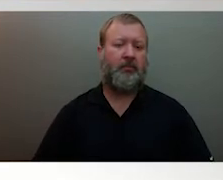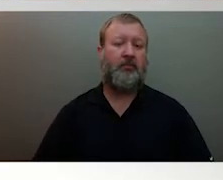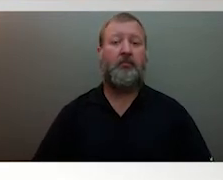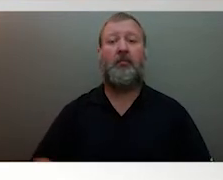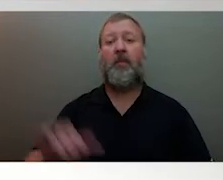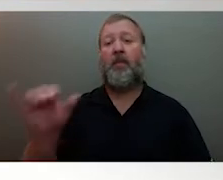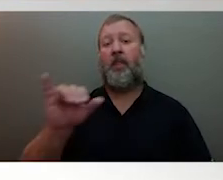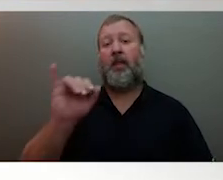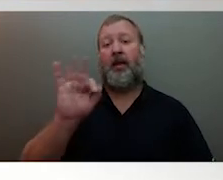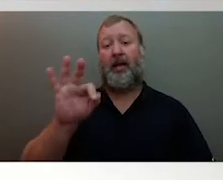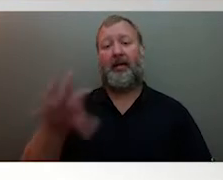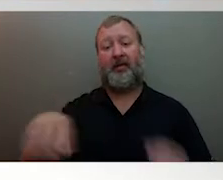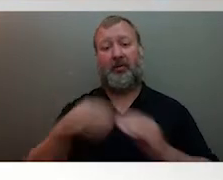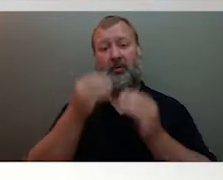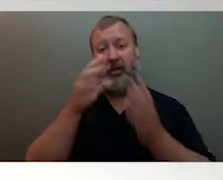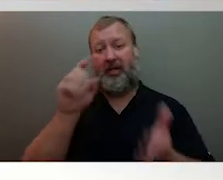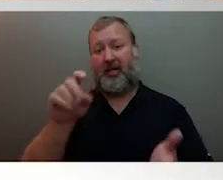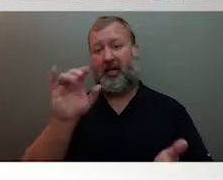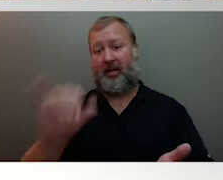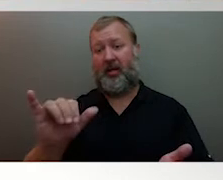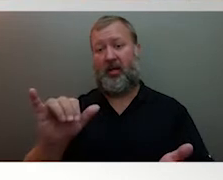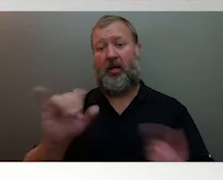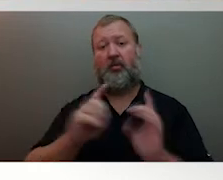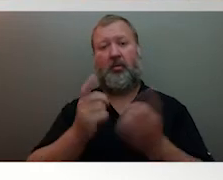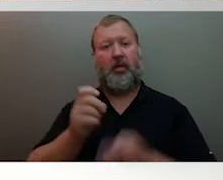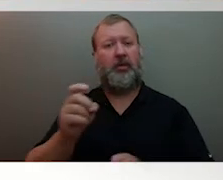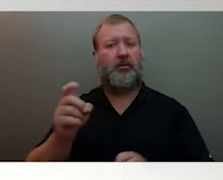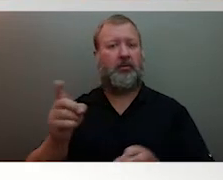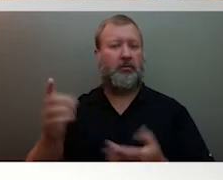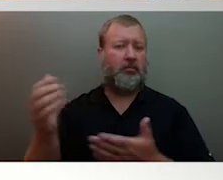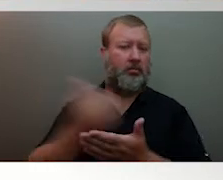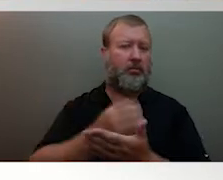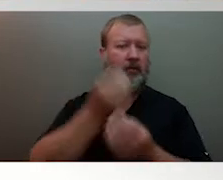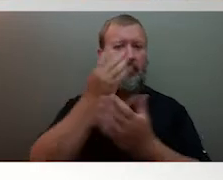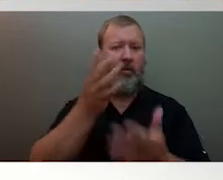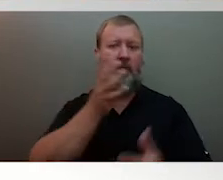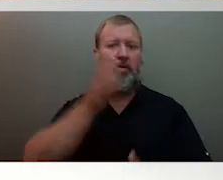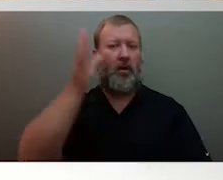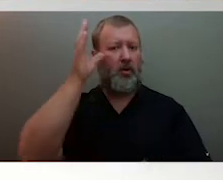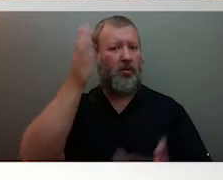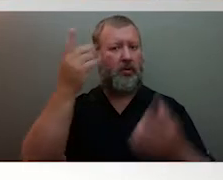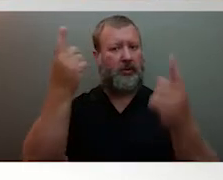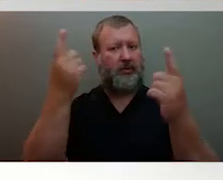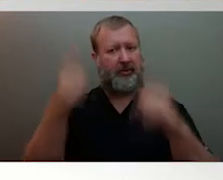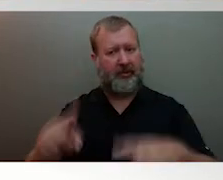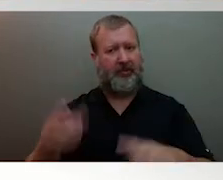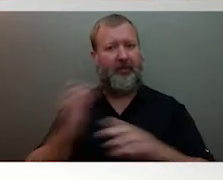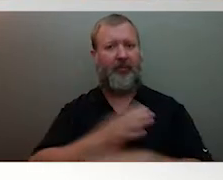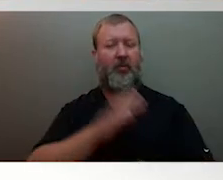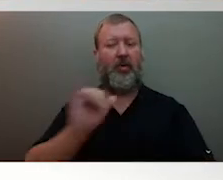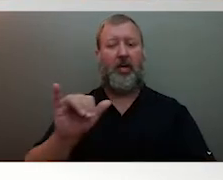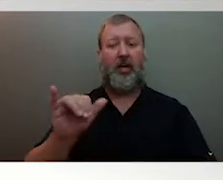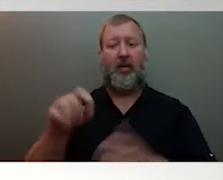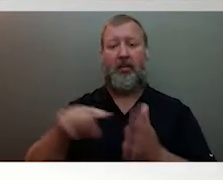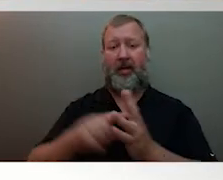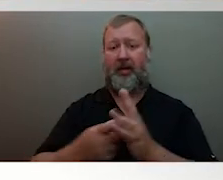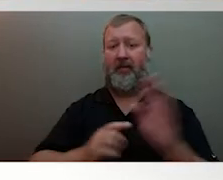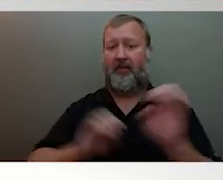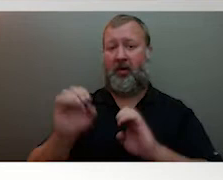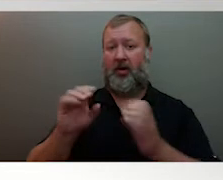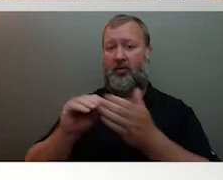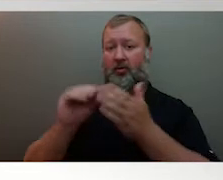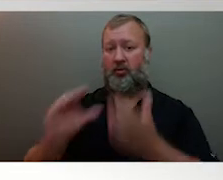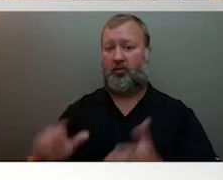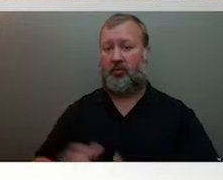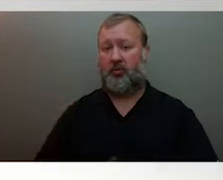Also, if there is additional data needed, the district must obtain informed parental consent before the district begins evaluating the